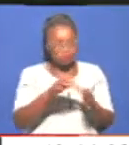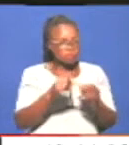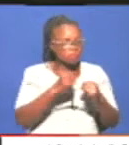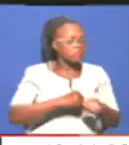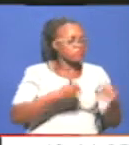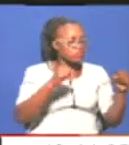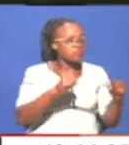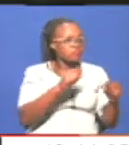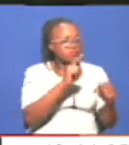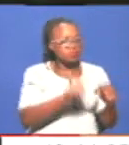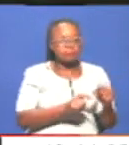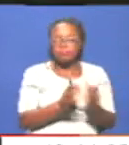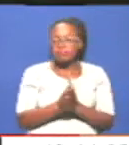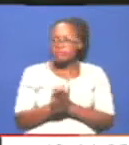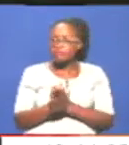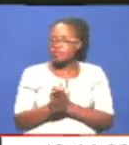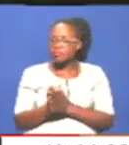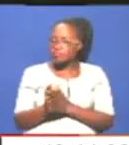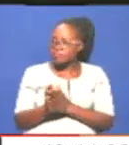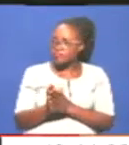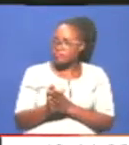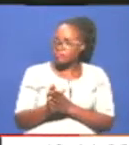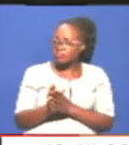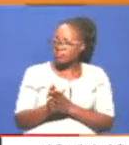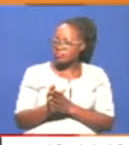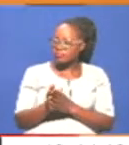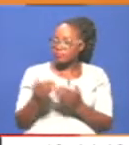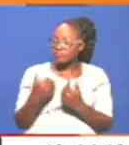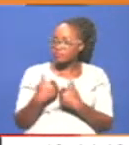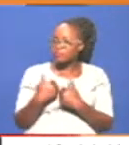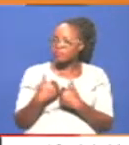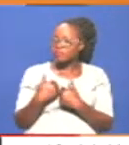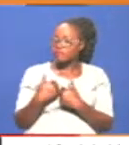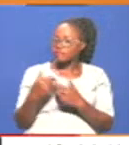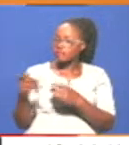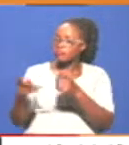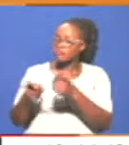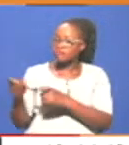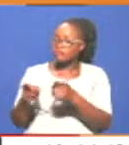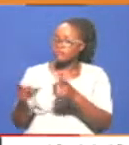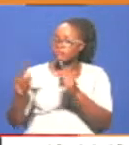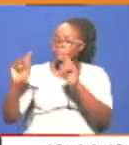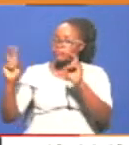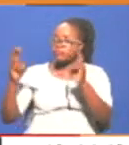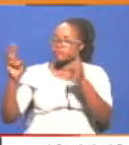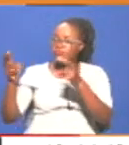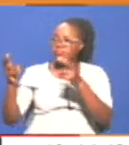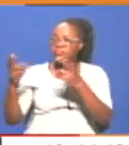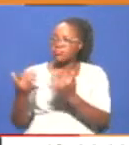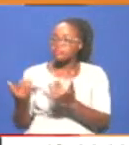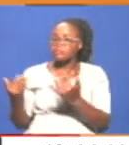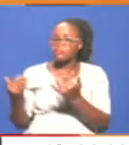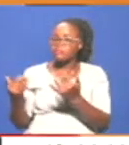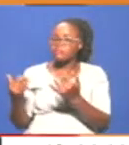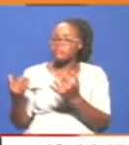Okay, basically you start, you know, we've got title regulations, at the moment you've got a situation